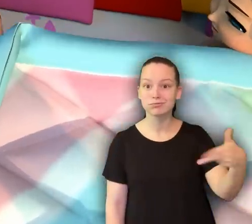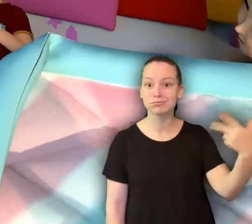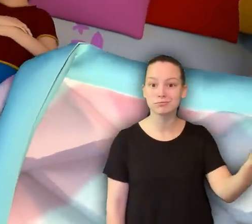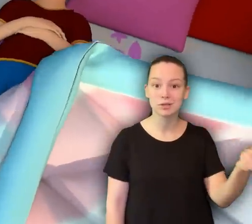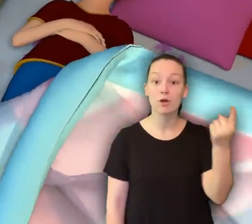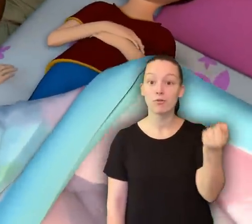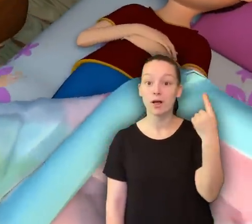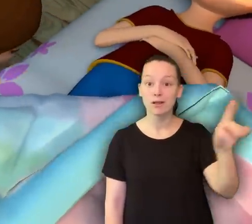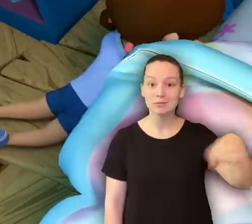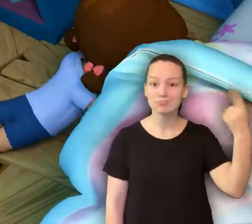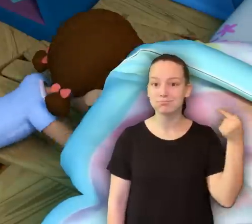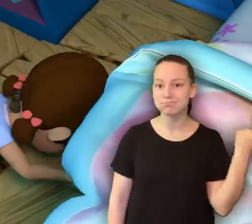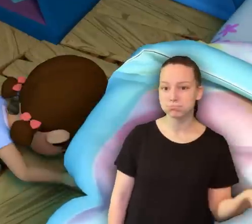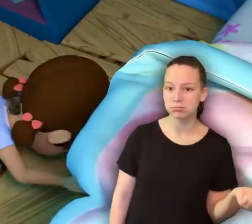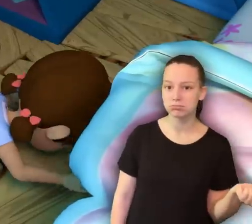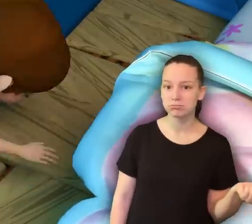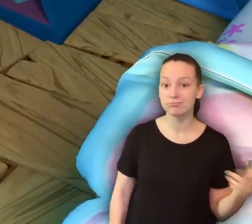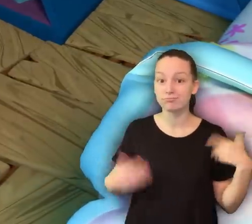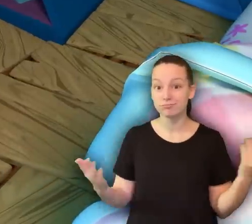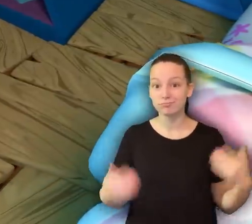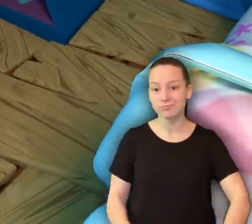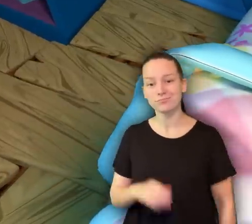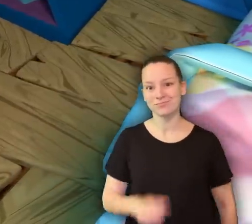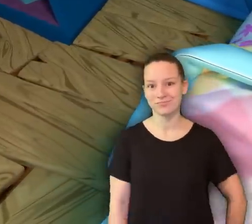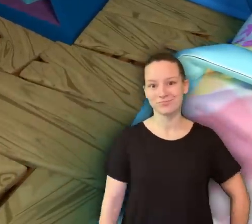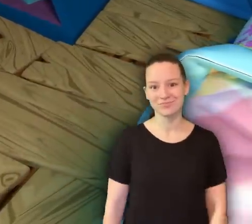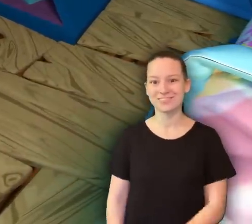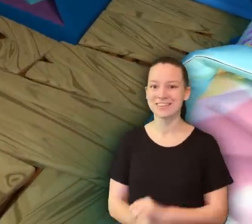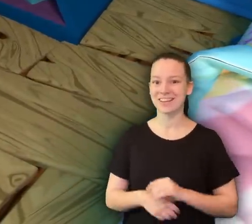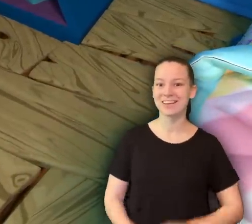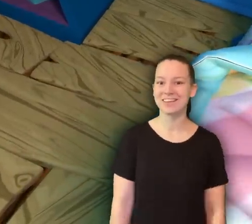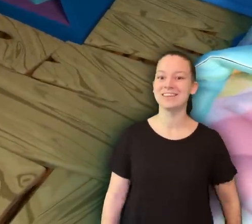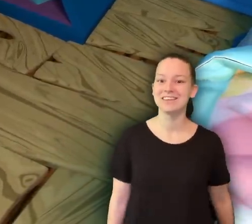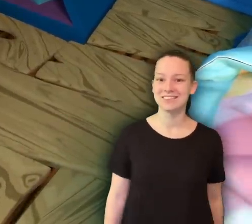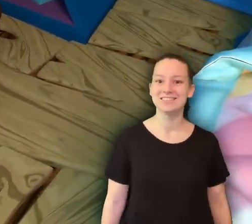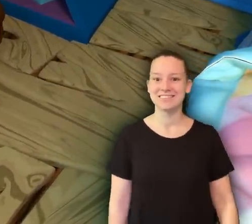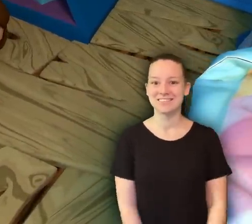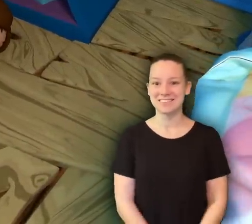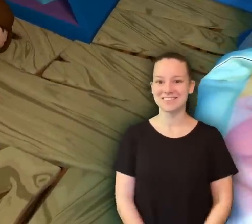rolled over and one fell out foreign